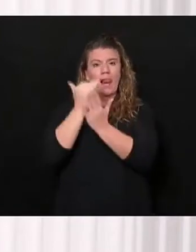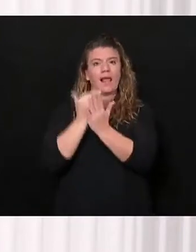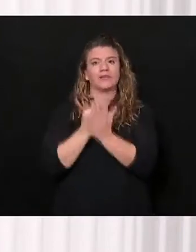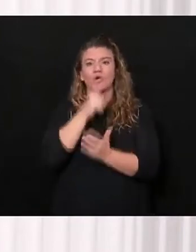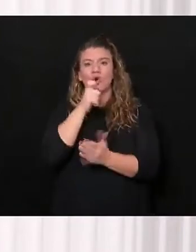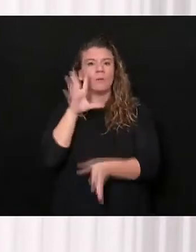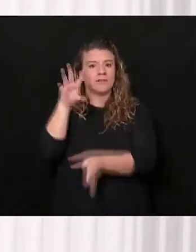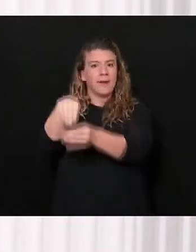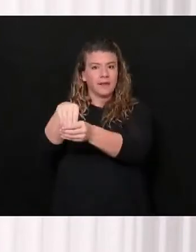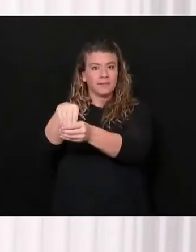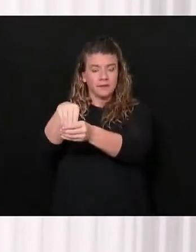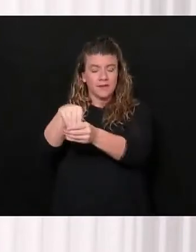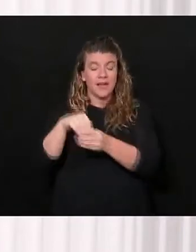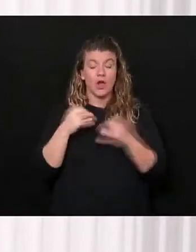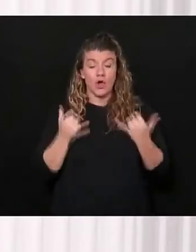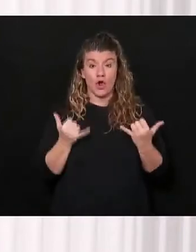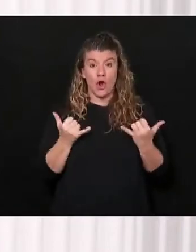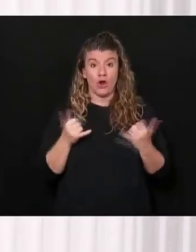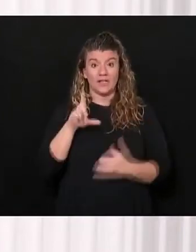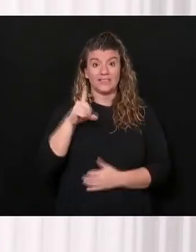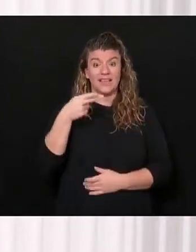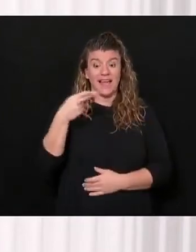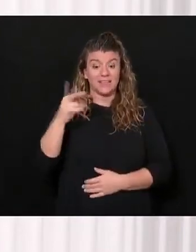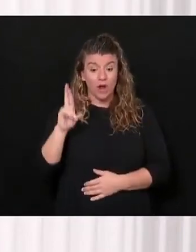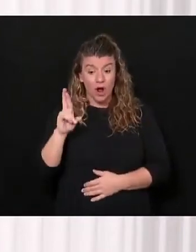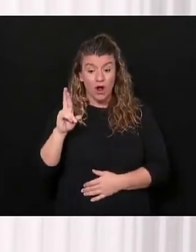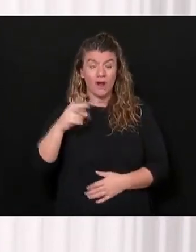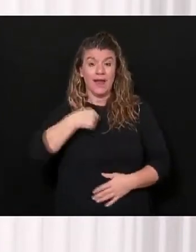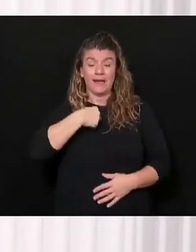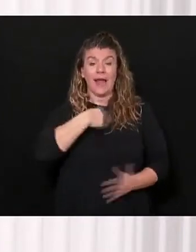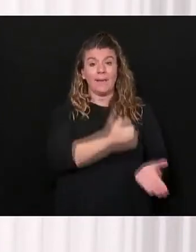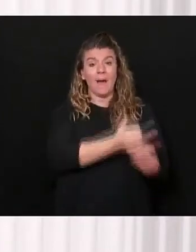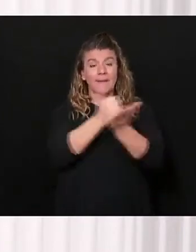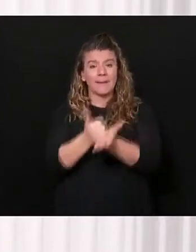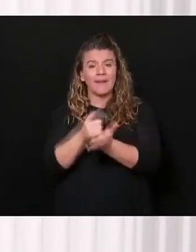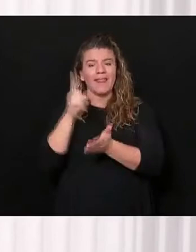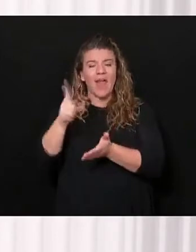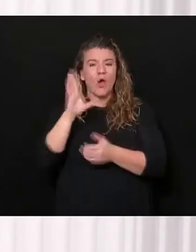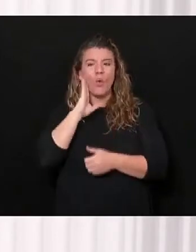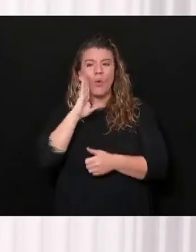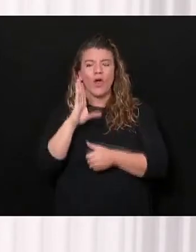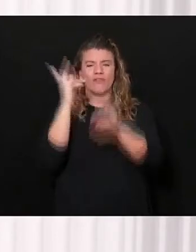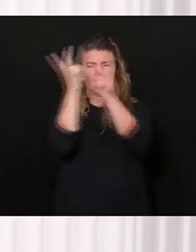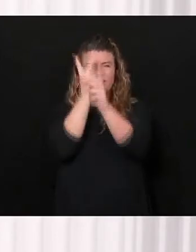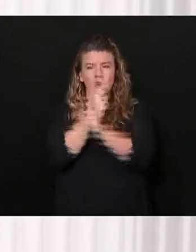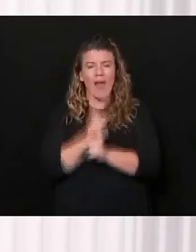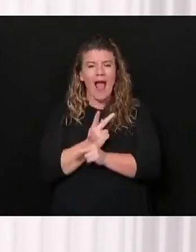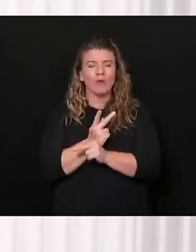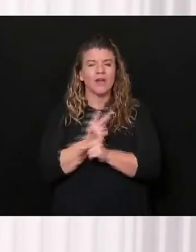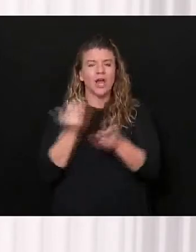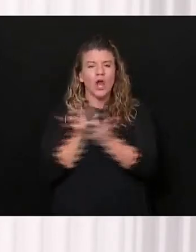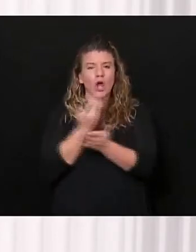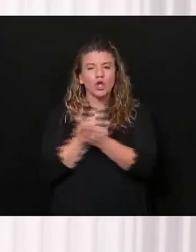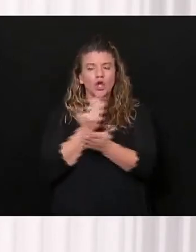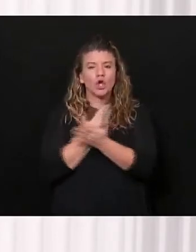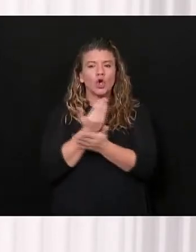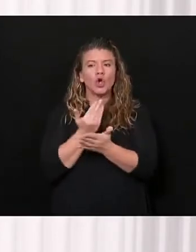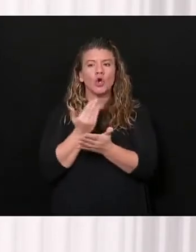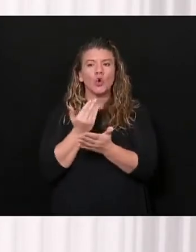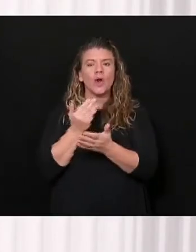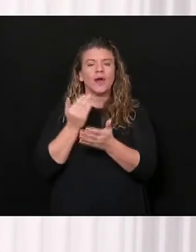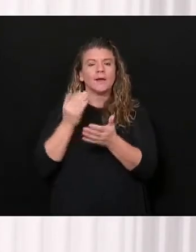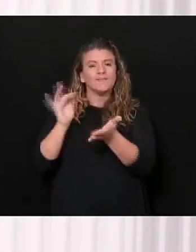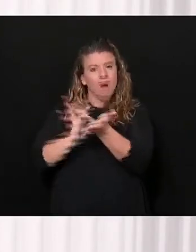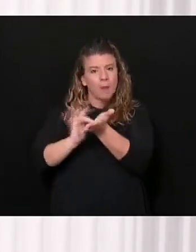We are currently, DHHR, and I'm assisting them, are putting together an initiative with an additional pharmacy